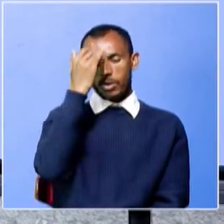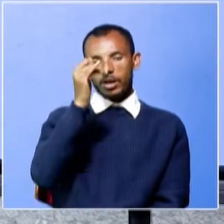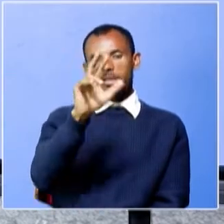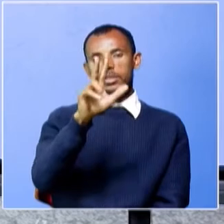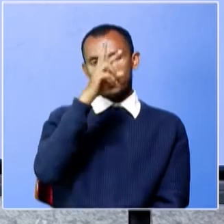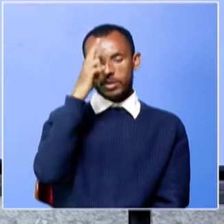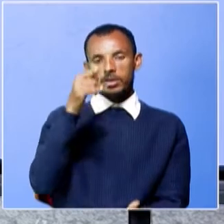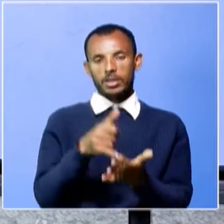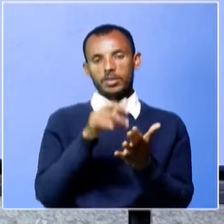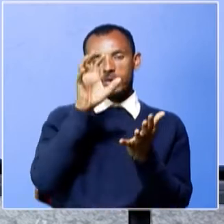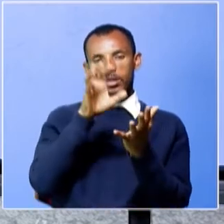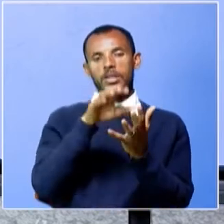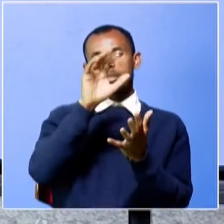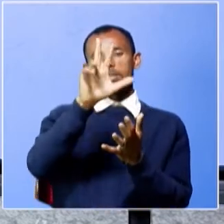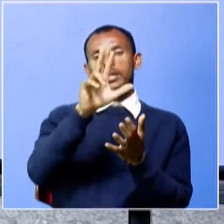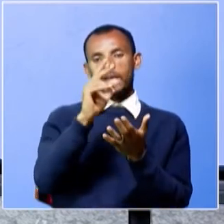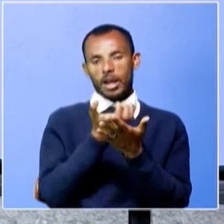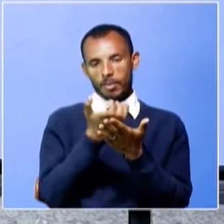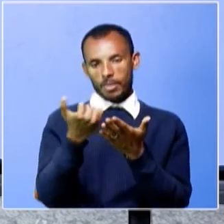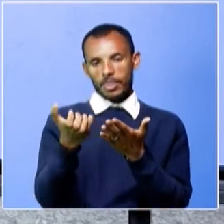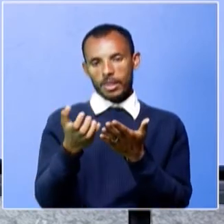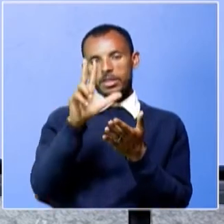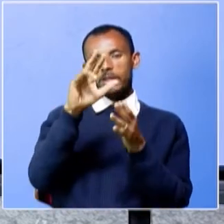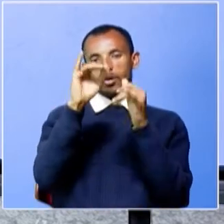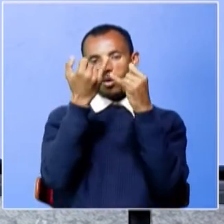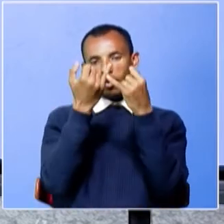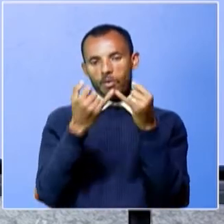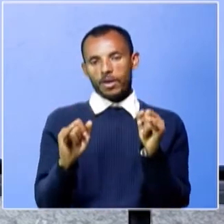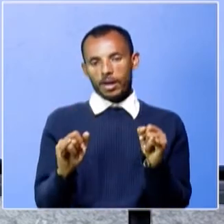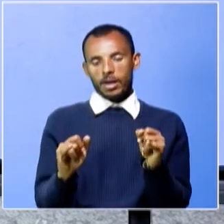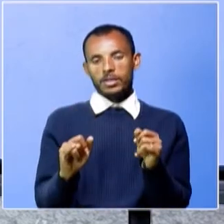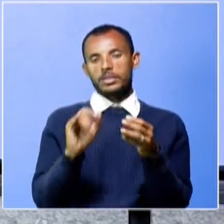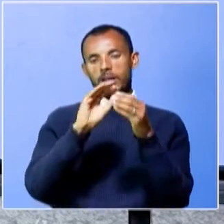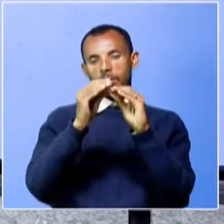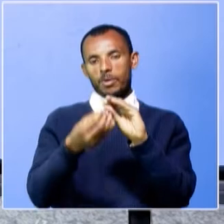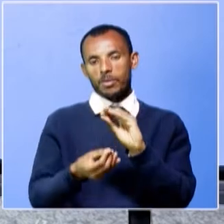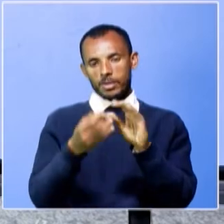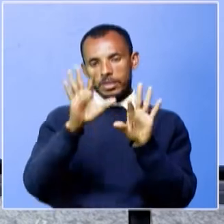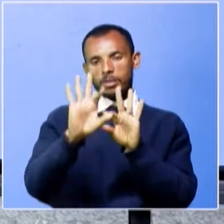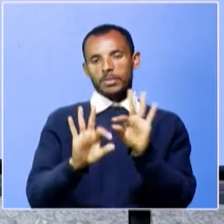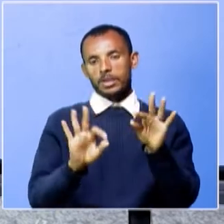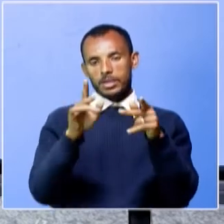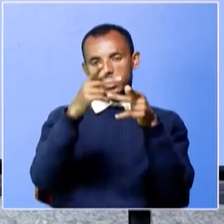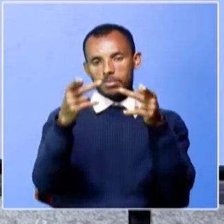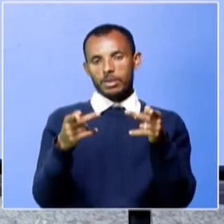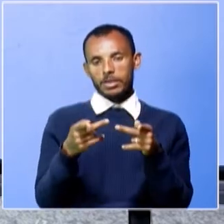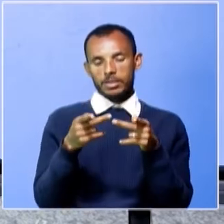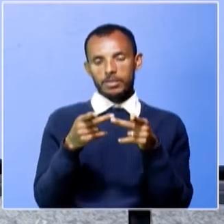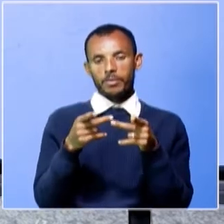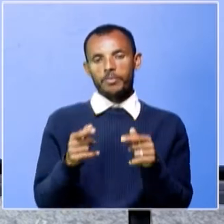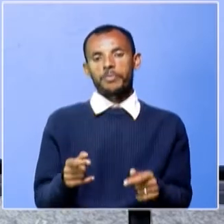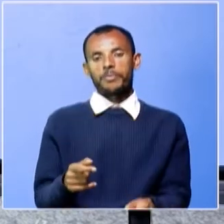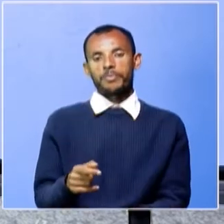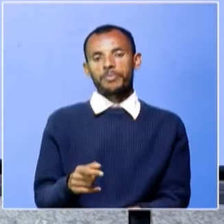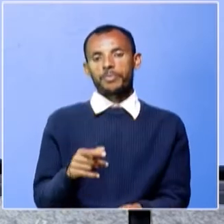Because it contains 3. So 3 over the number of the sample space, the number of elements of the sample